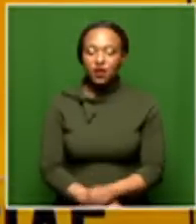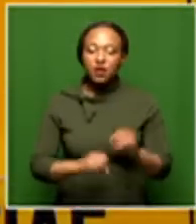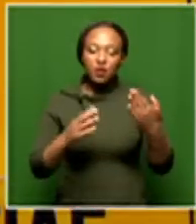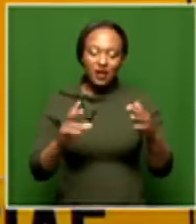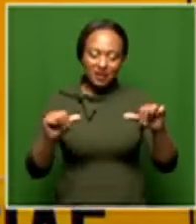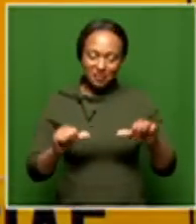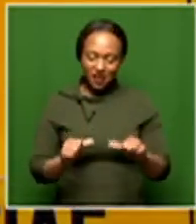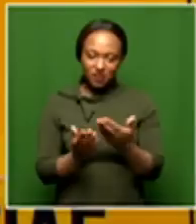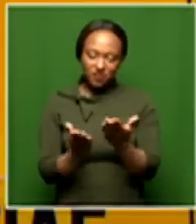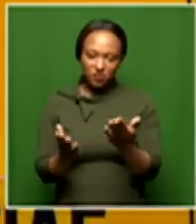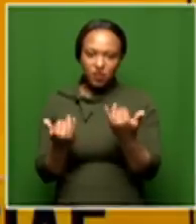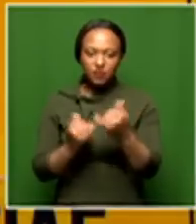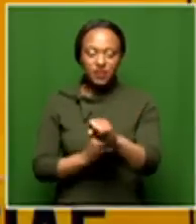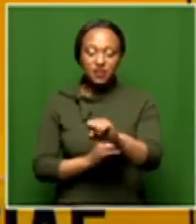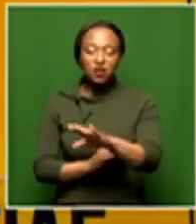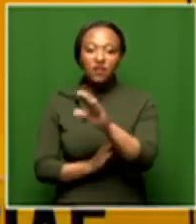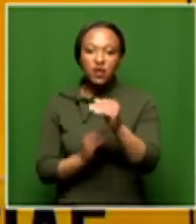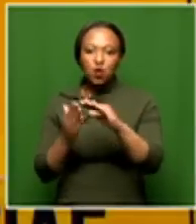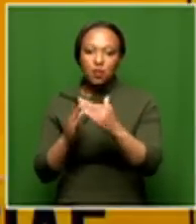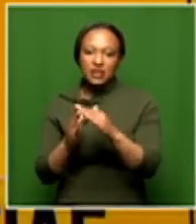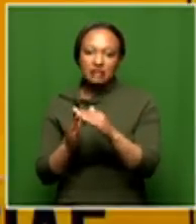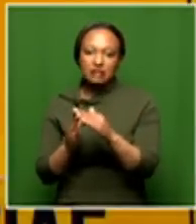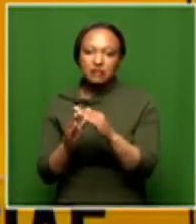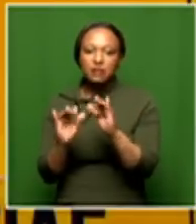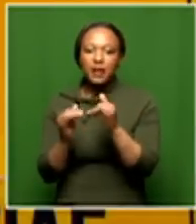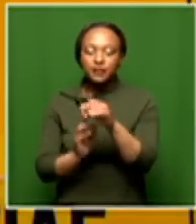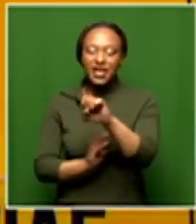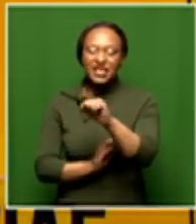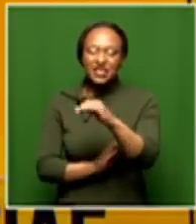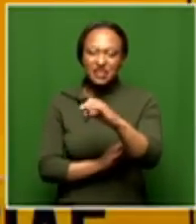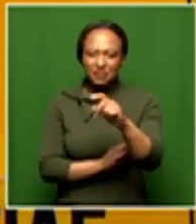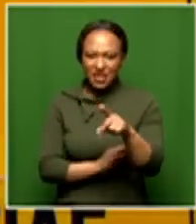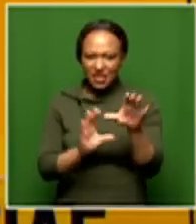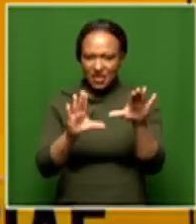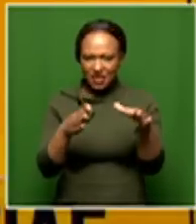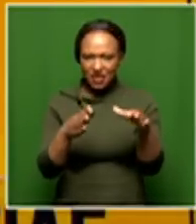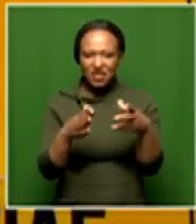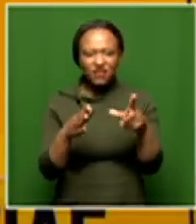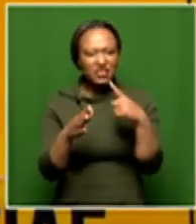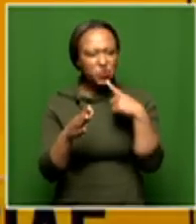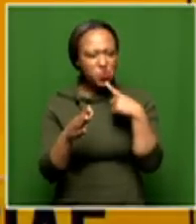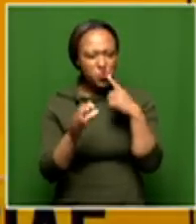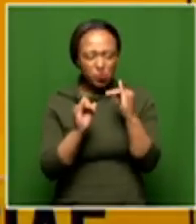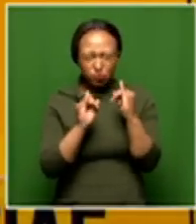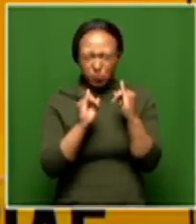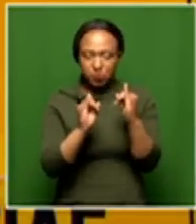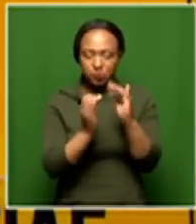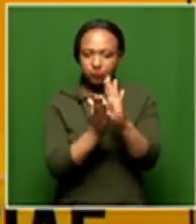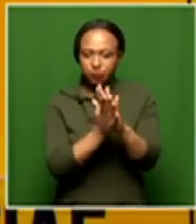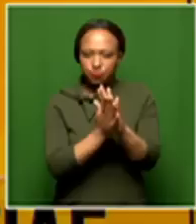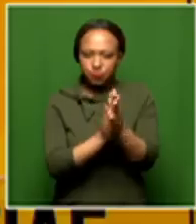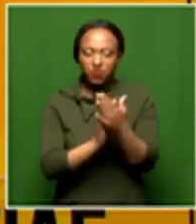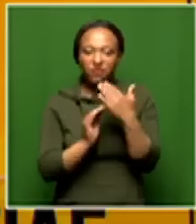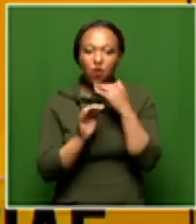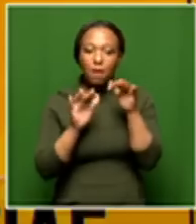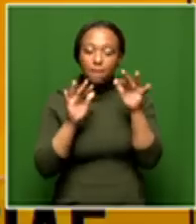Welcome back, everybody. So the South African Communist Party, or SACP, has decreed the rampant destruction